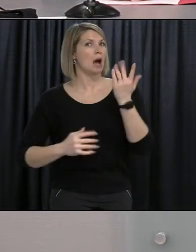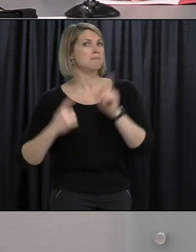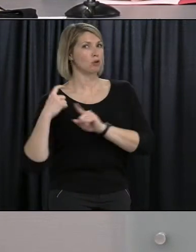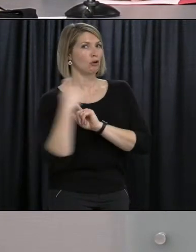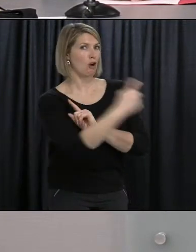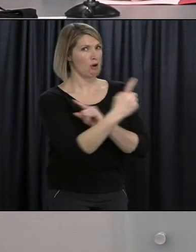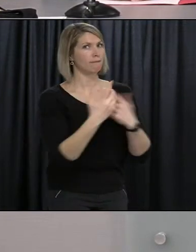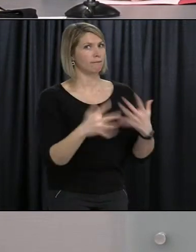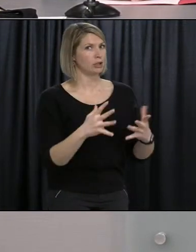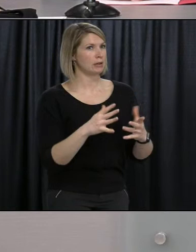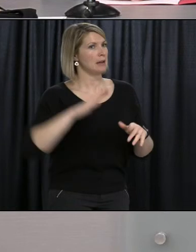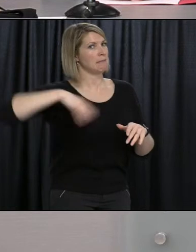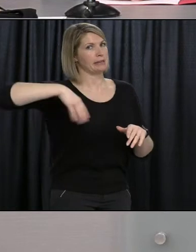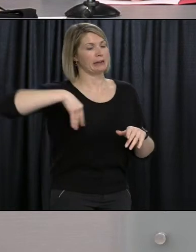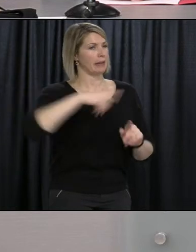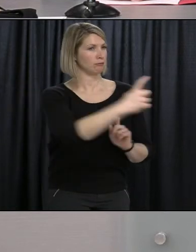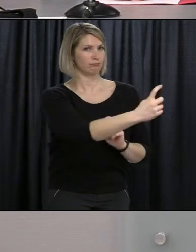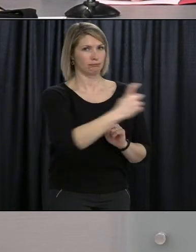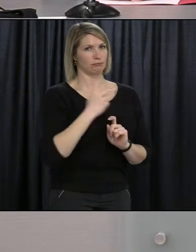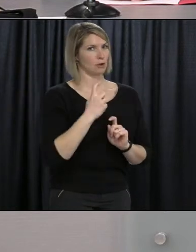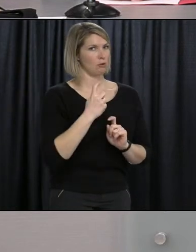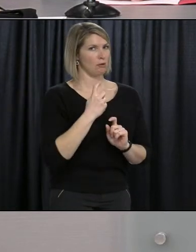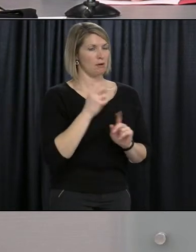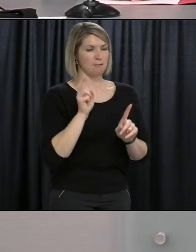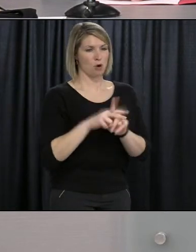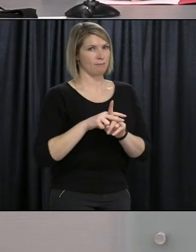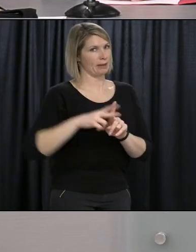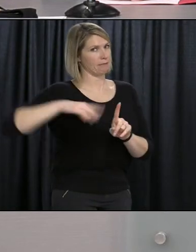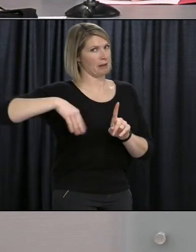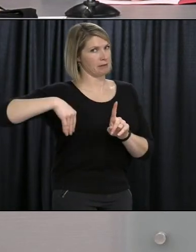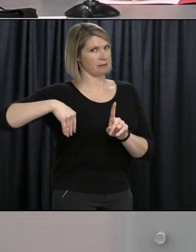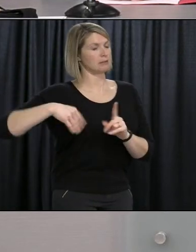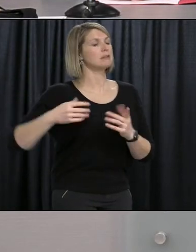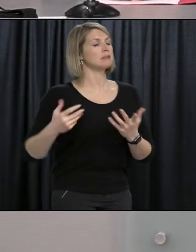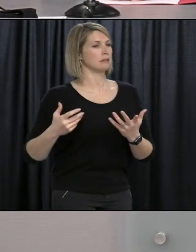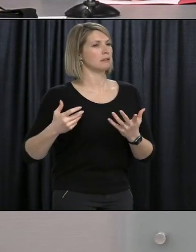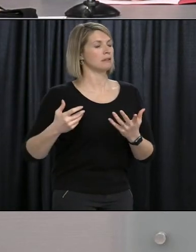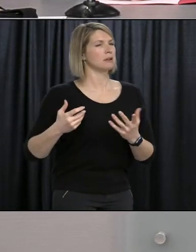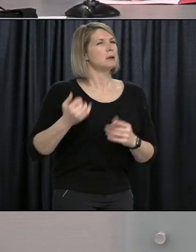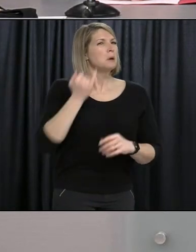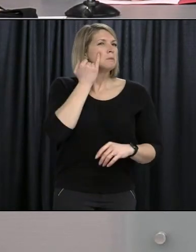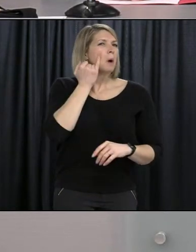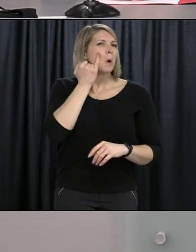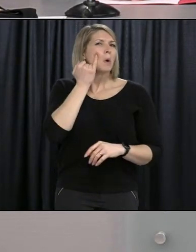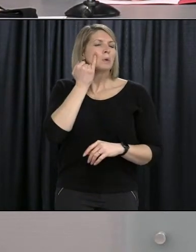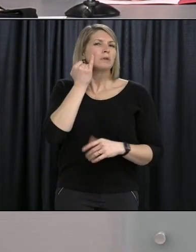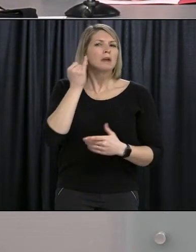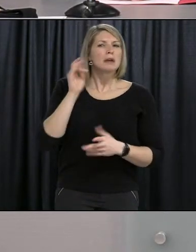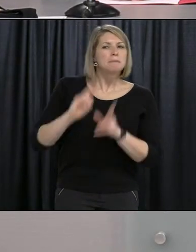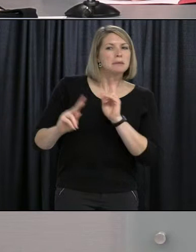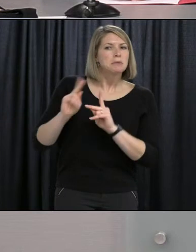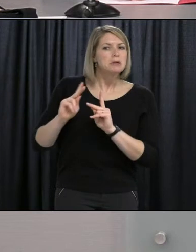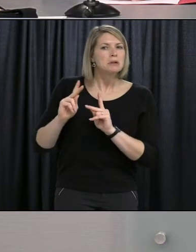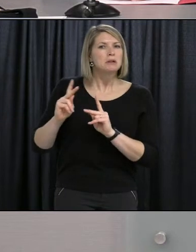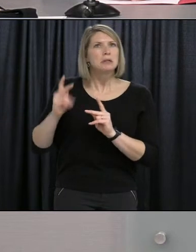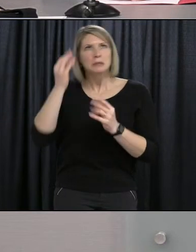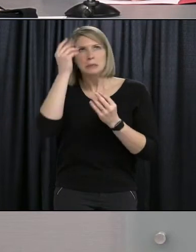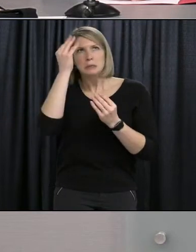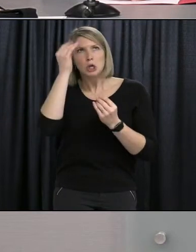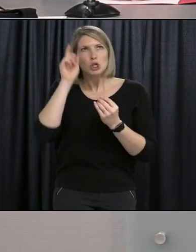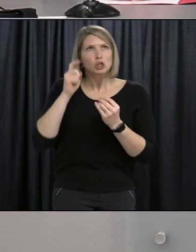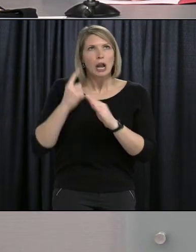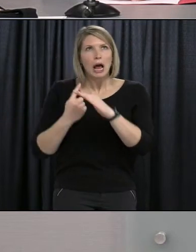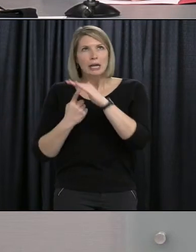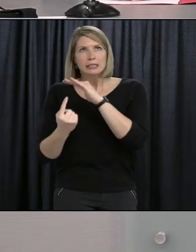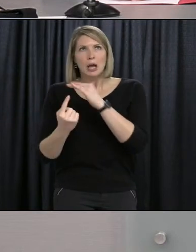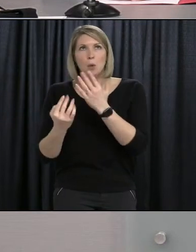a test booked, and then it might likely be another few days. So people in that situation are wondering, should they be isolating until